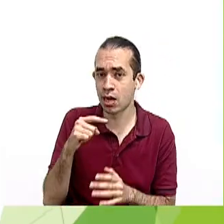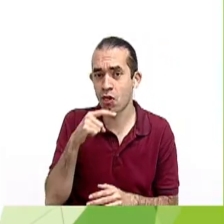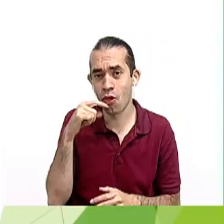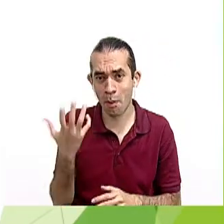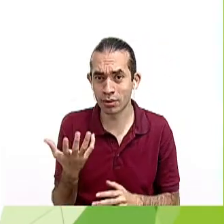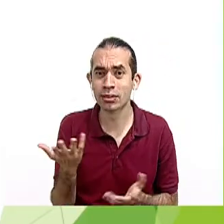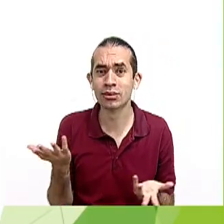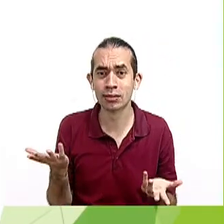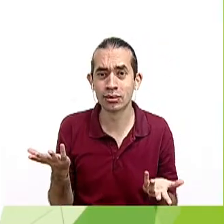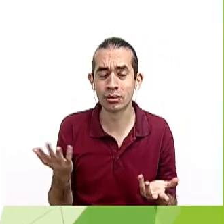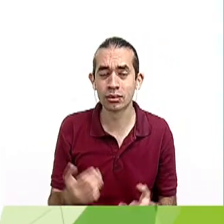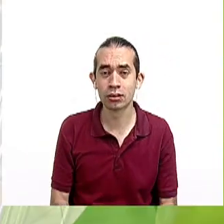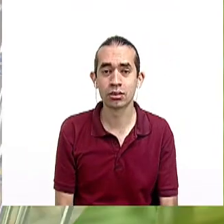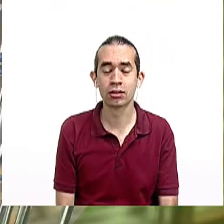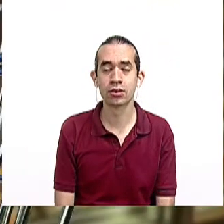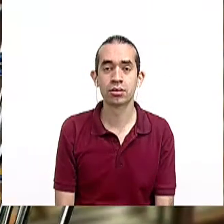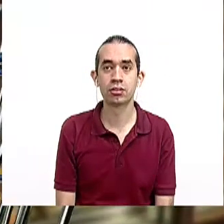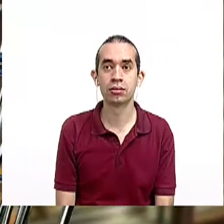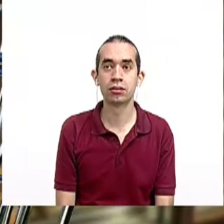tomatoes?